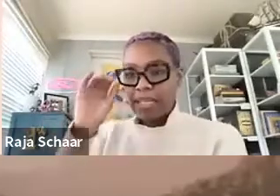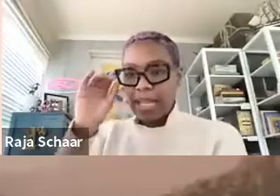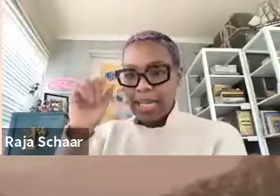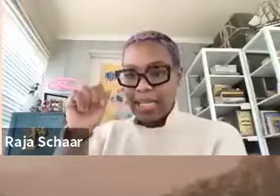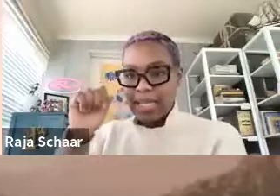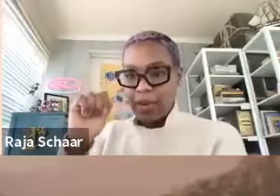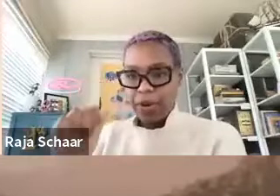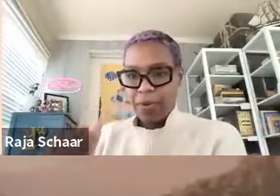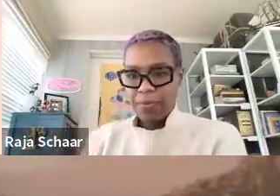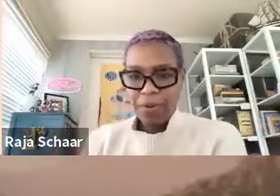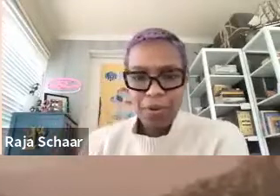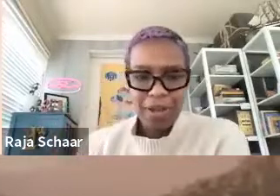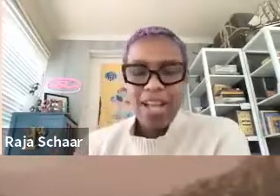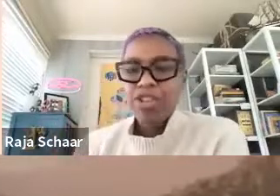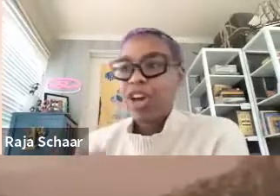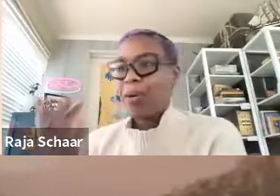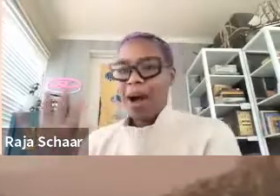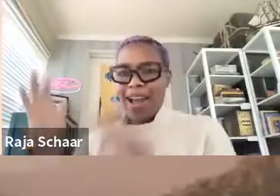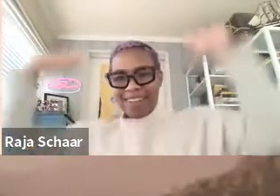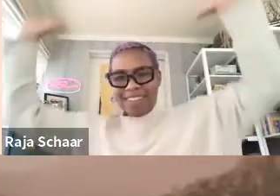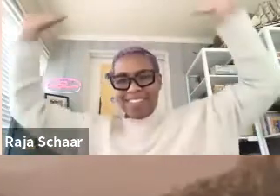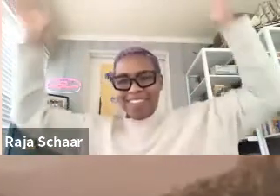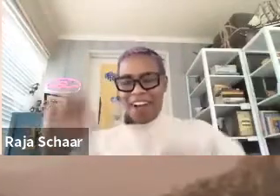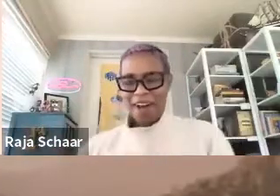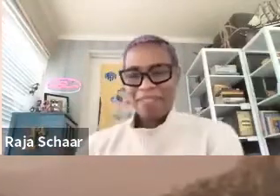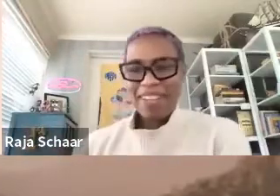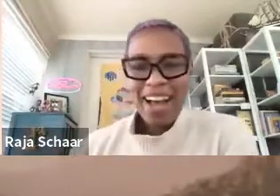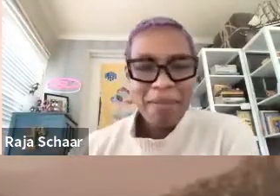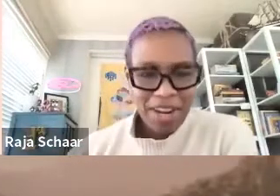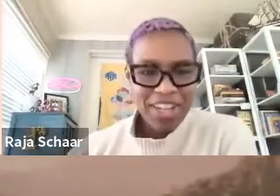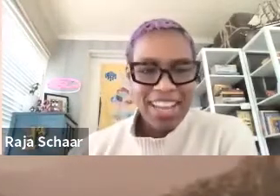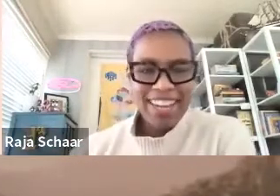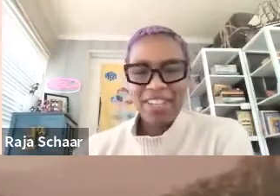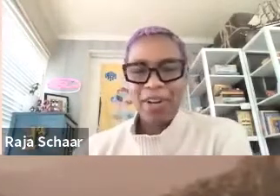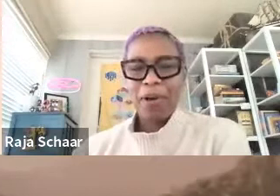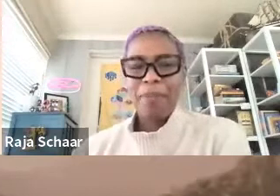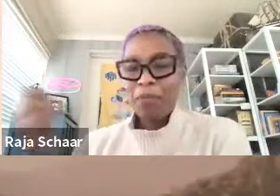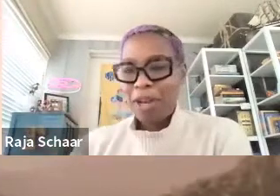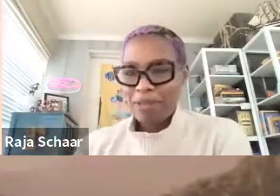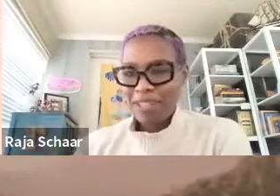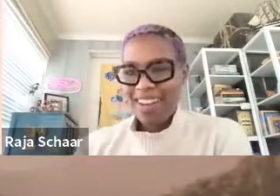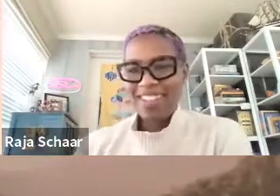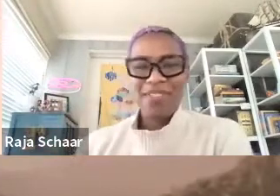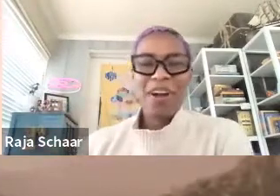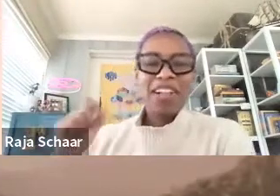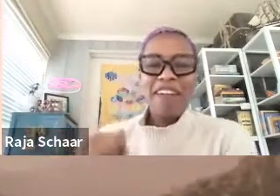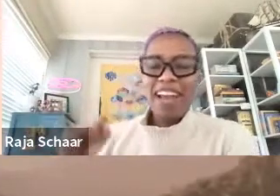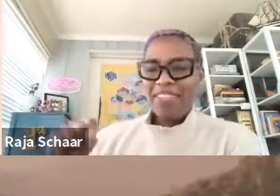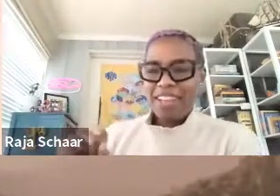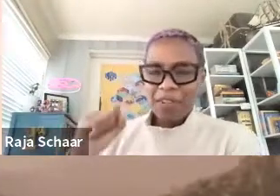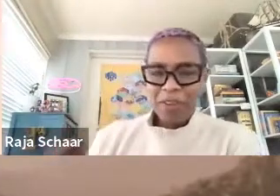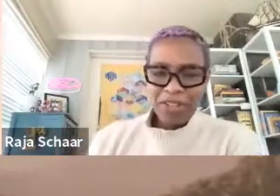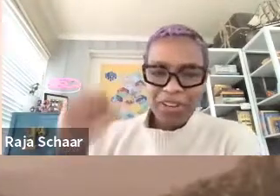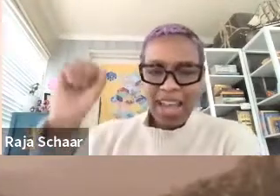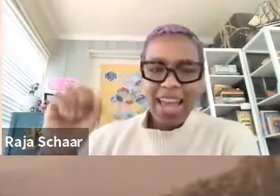Everybody can see that? Yes? All right, very cool. So hi, hi, I'm Raja again. So welcome to my talk. So Cli-Fi